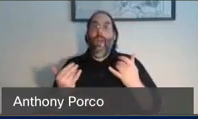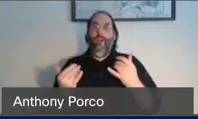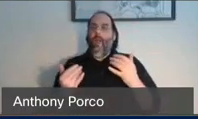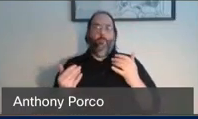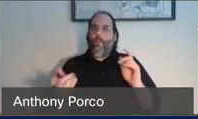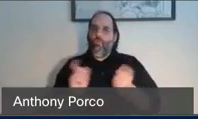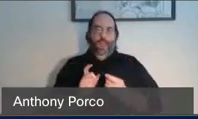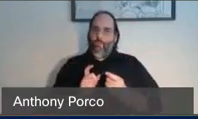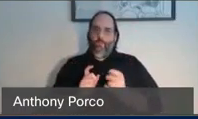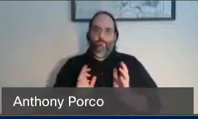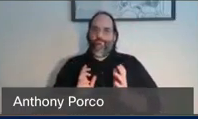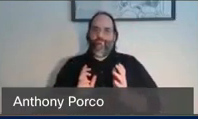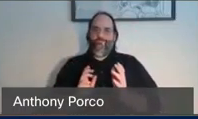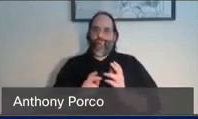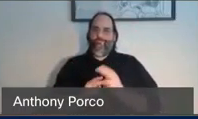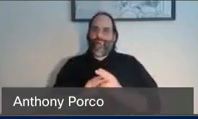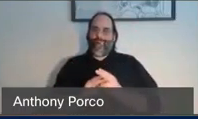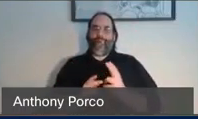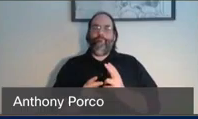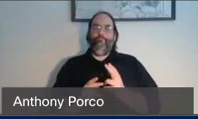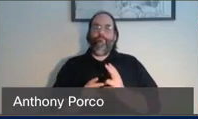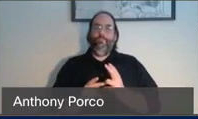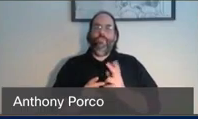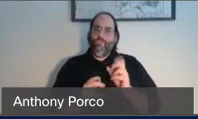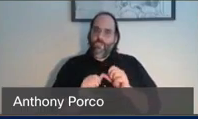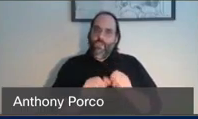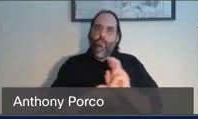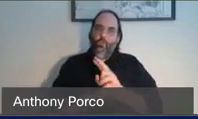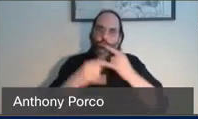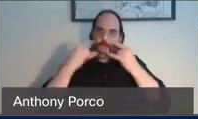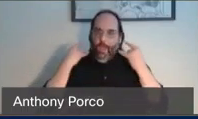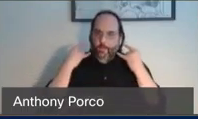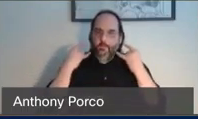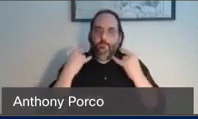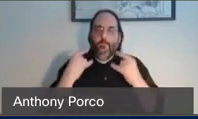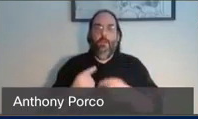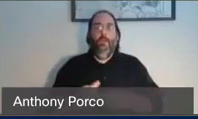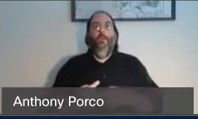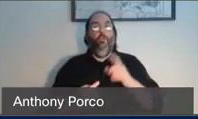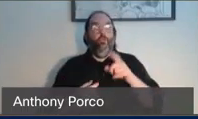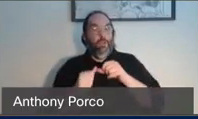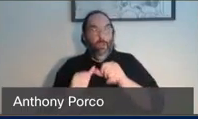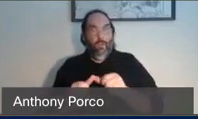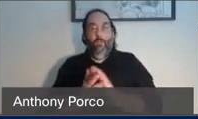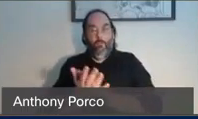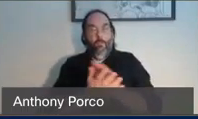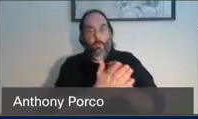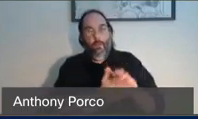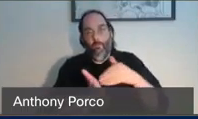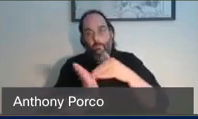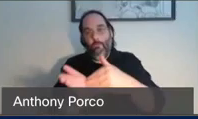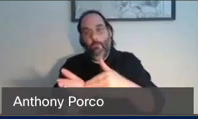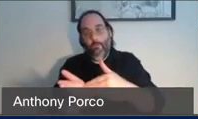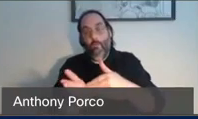going to change in our lives. You should continue to wear a mask. You should continue to wash your hands.